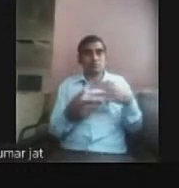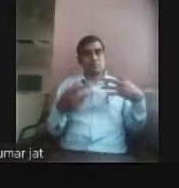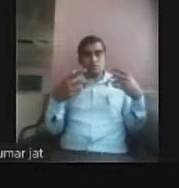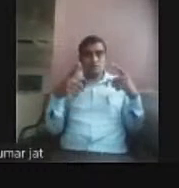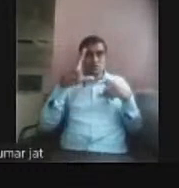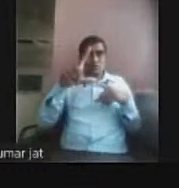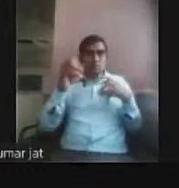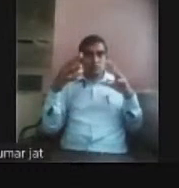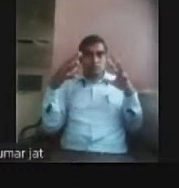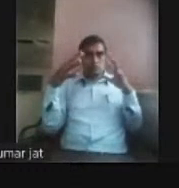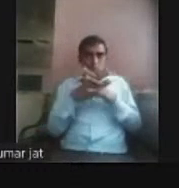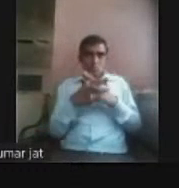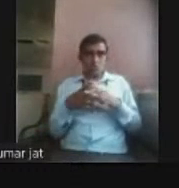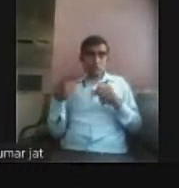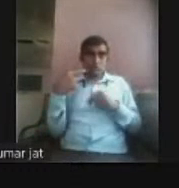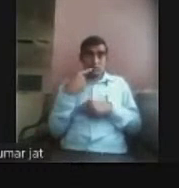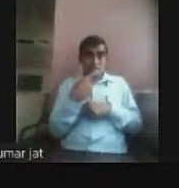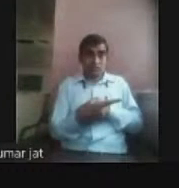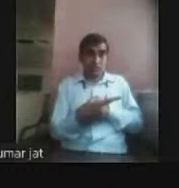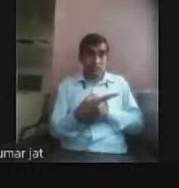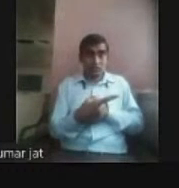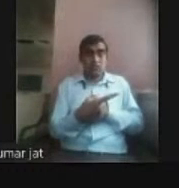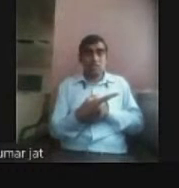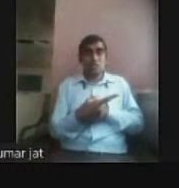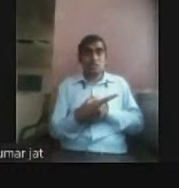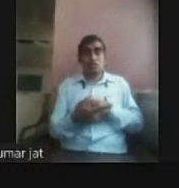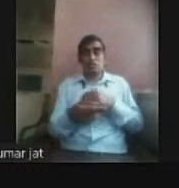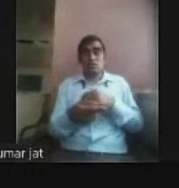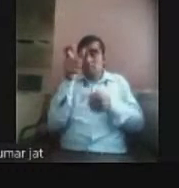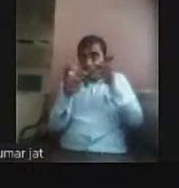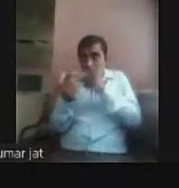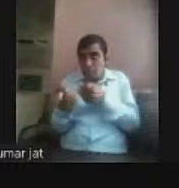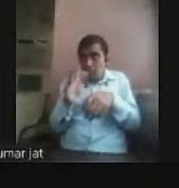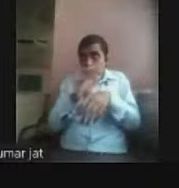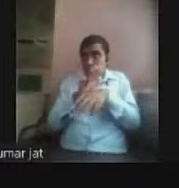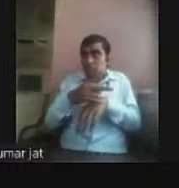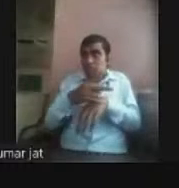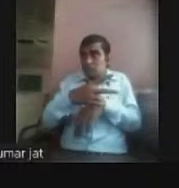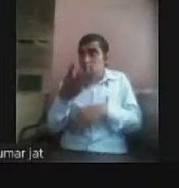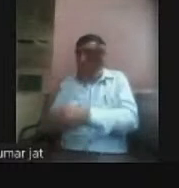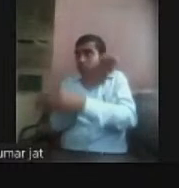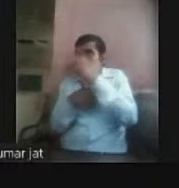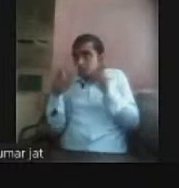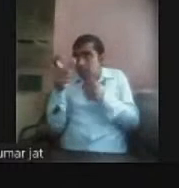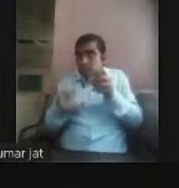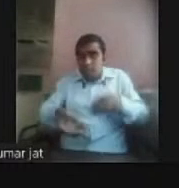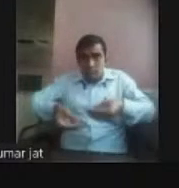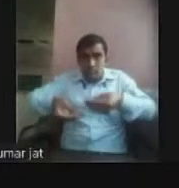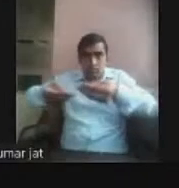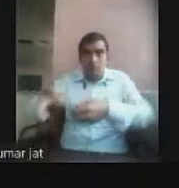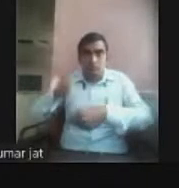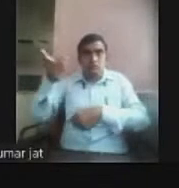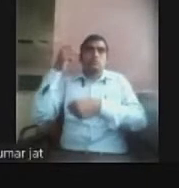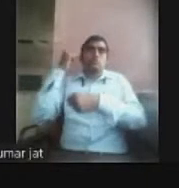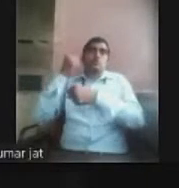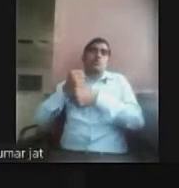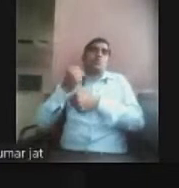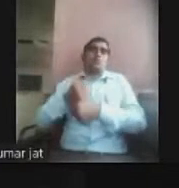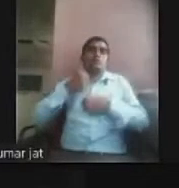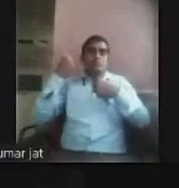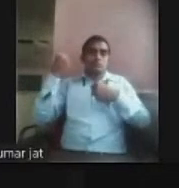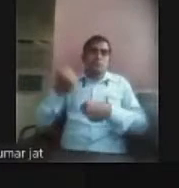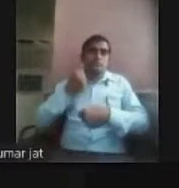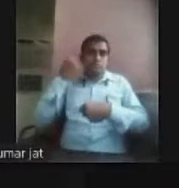section we've highlighted that utilities and public services fall should be accessible to people with